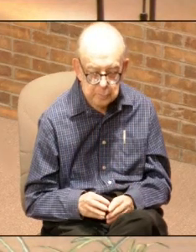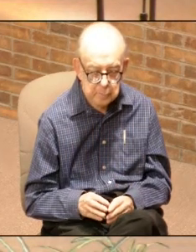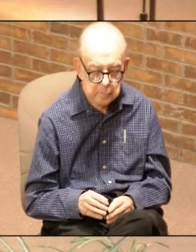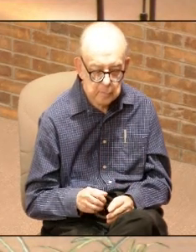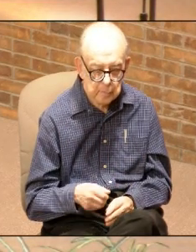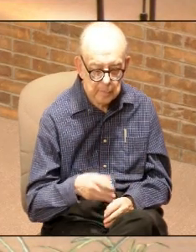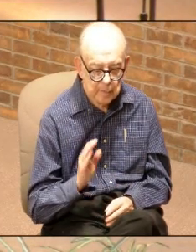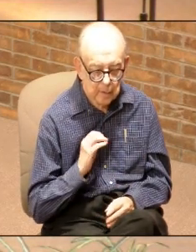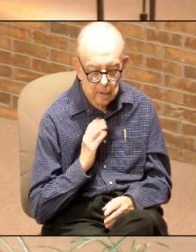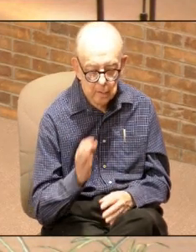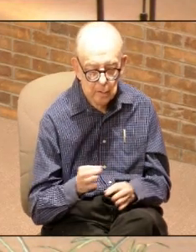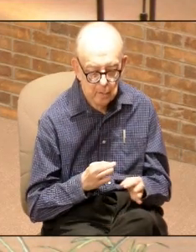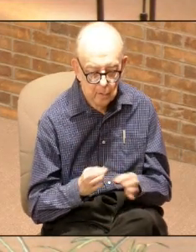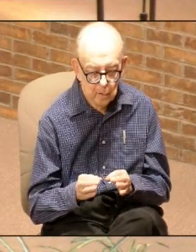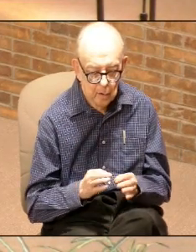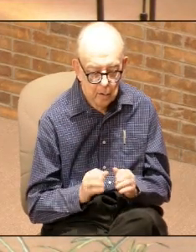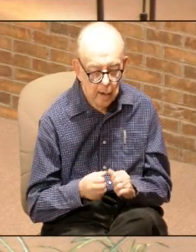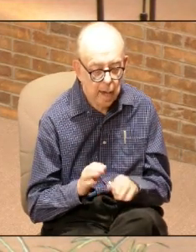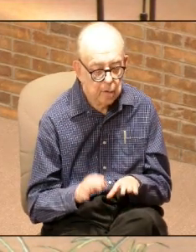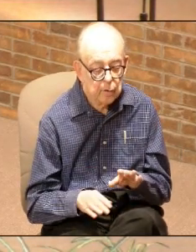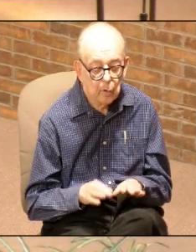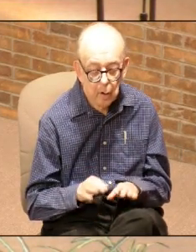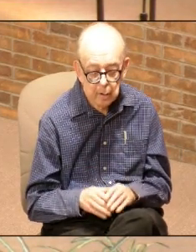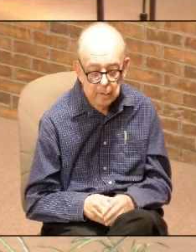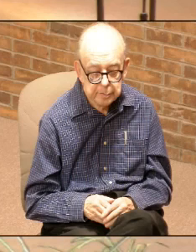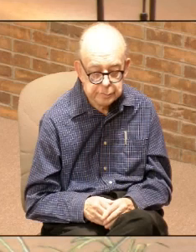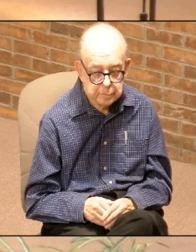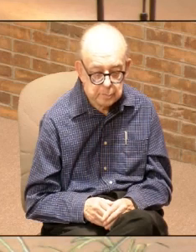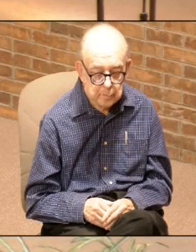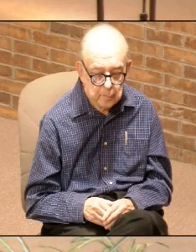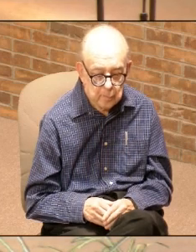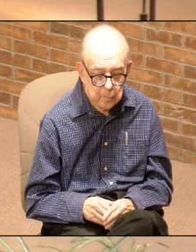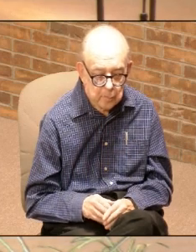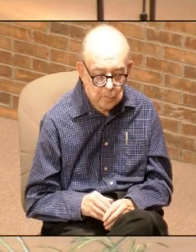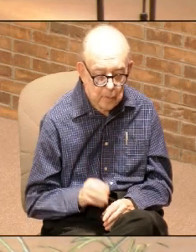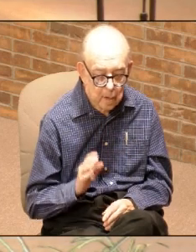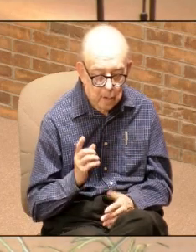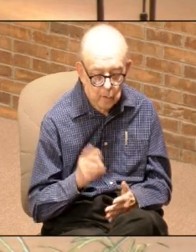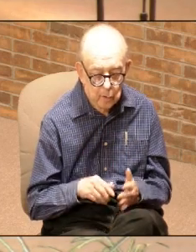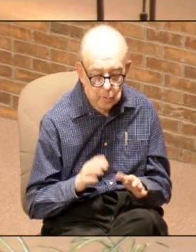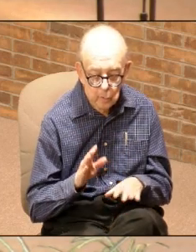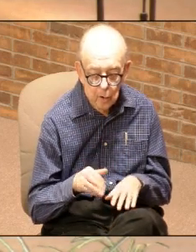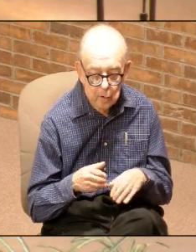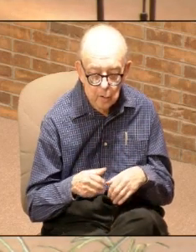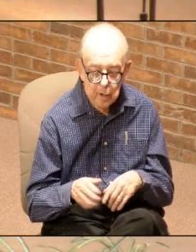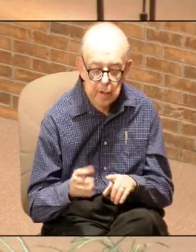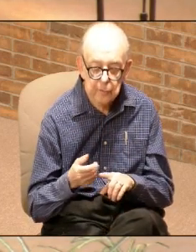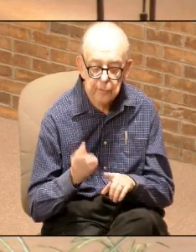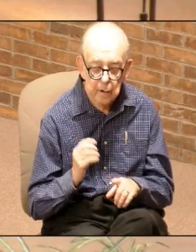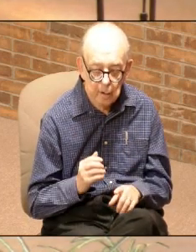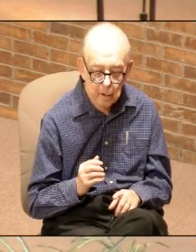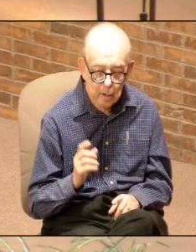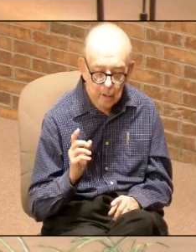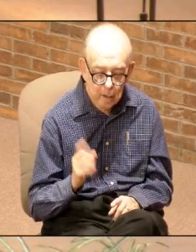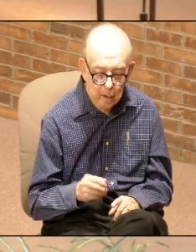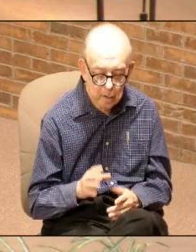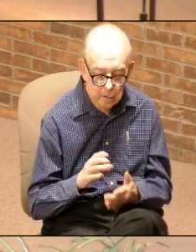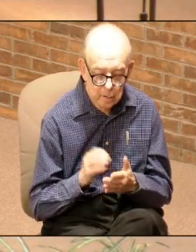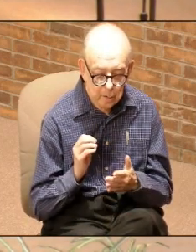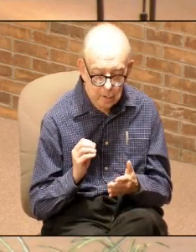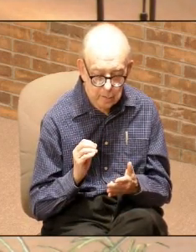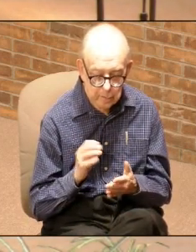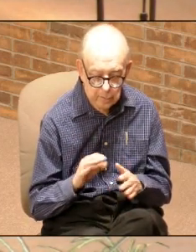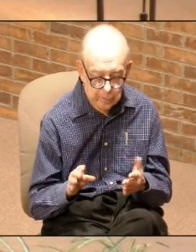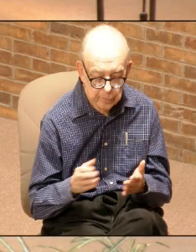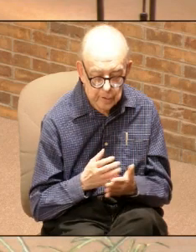He's given us instructions on how to walk and what to walk away from. And we need to learn to